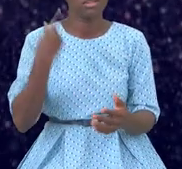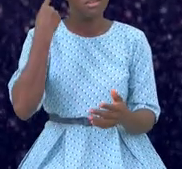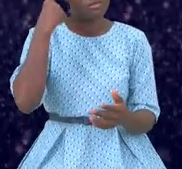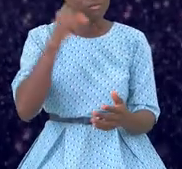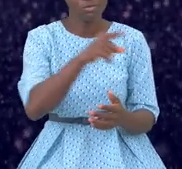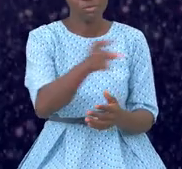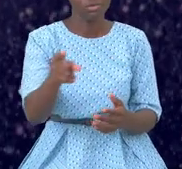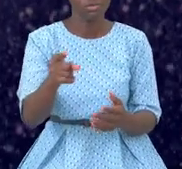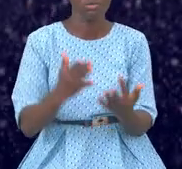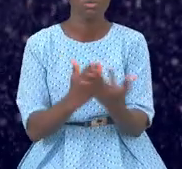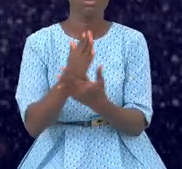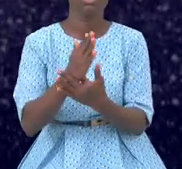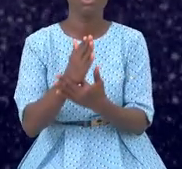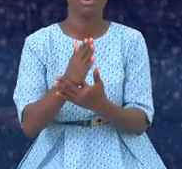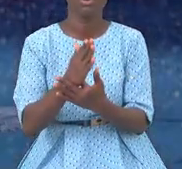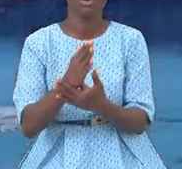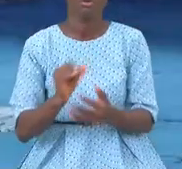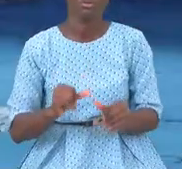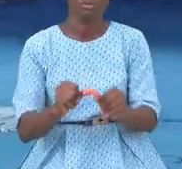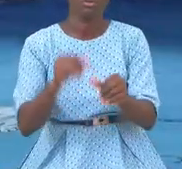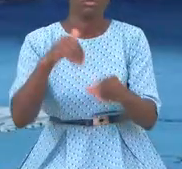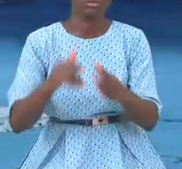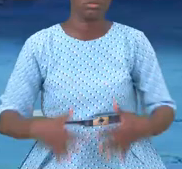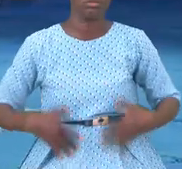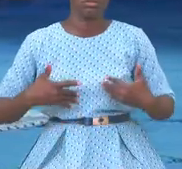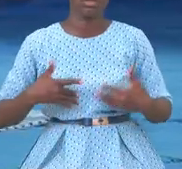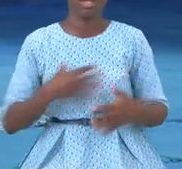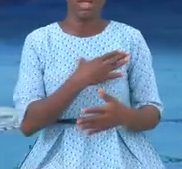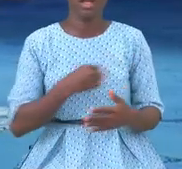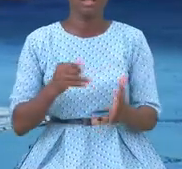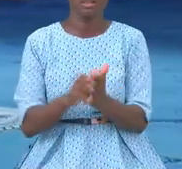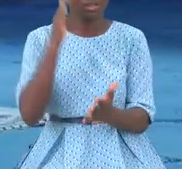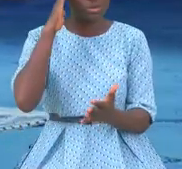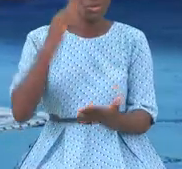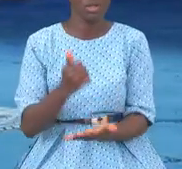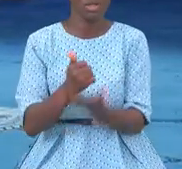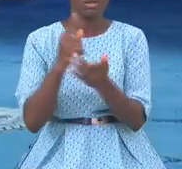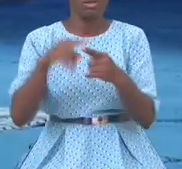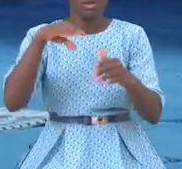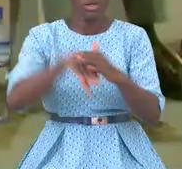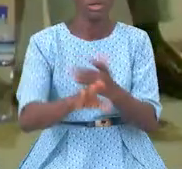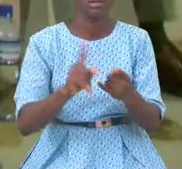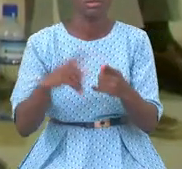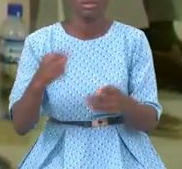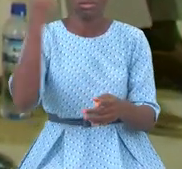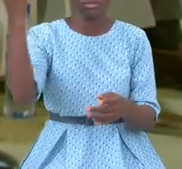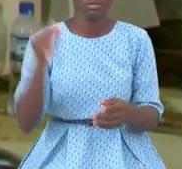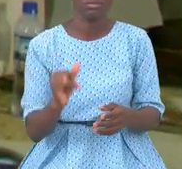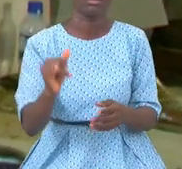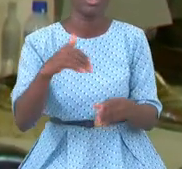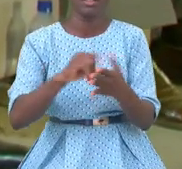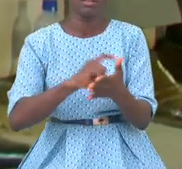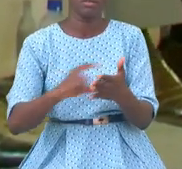you enter into eternity. Look at verse 33 of that same chapter 4. It says, and